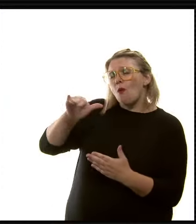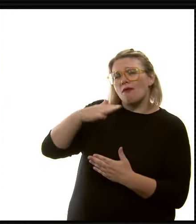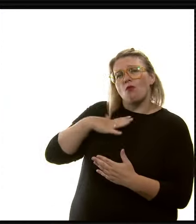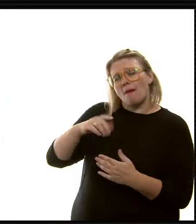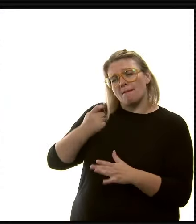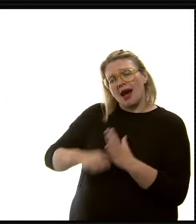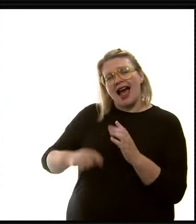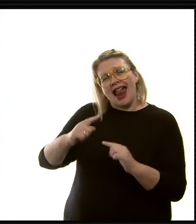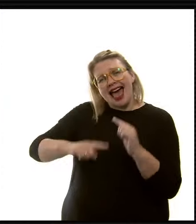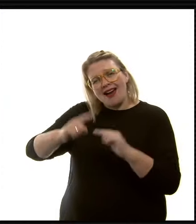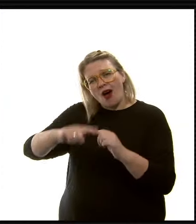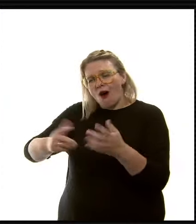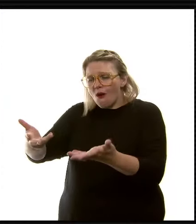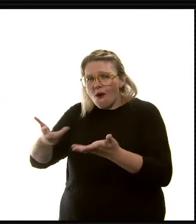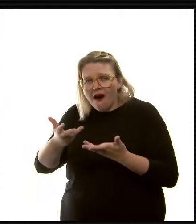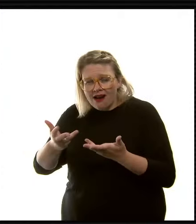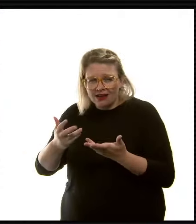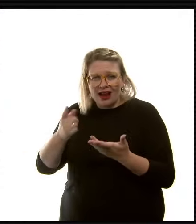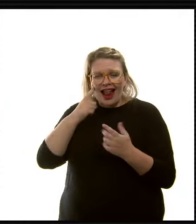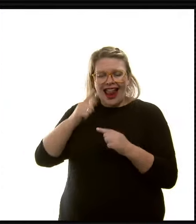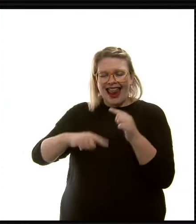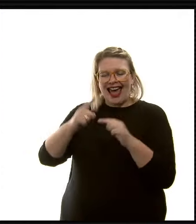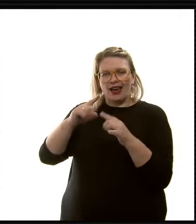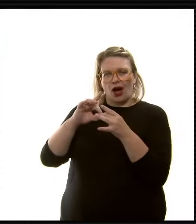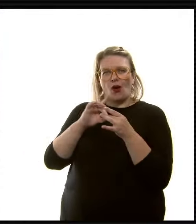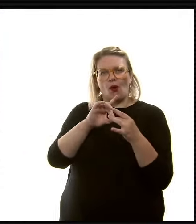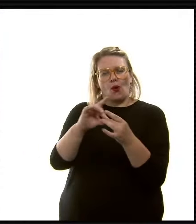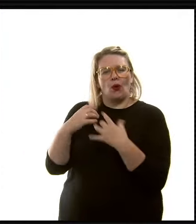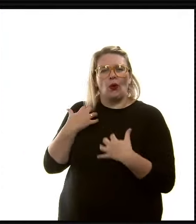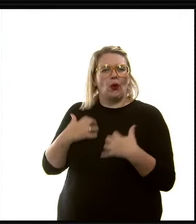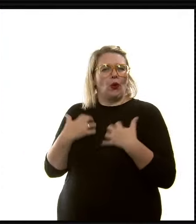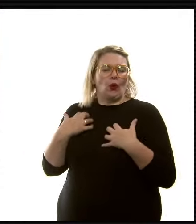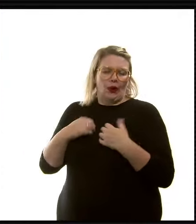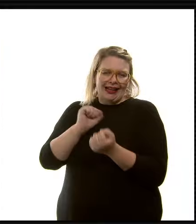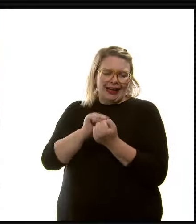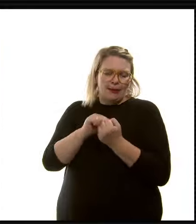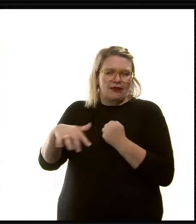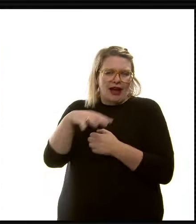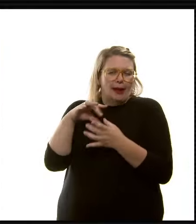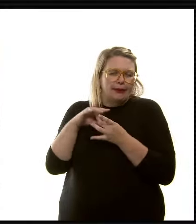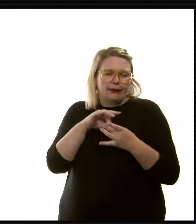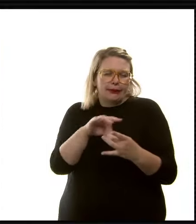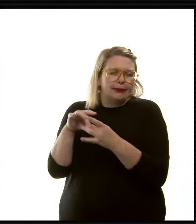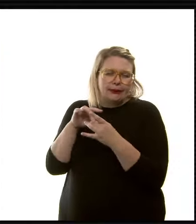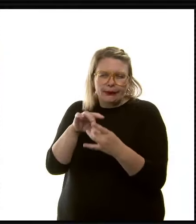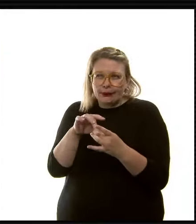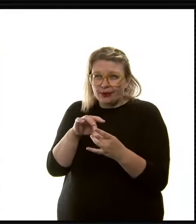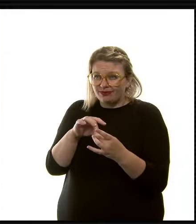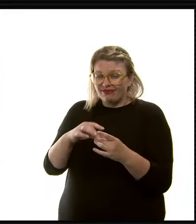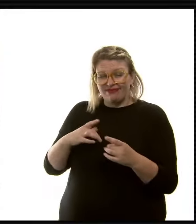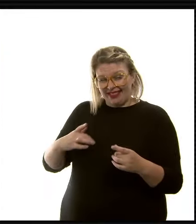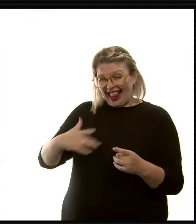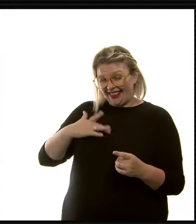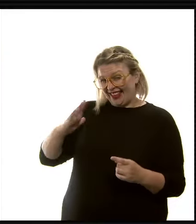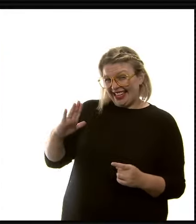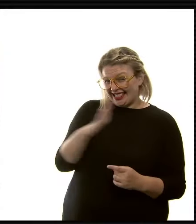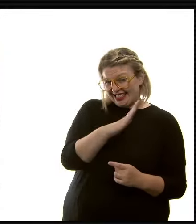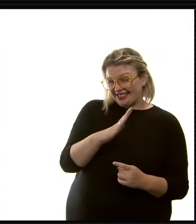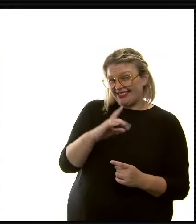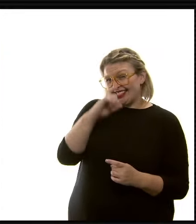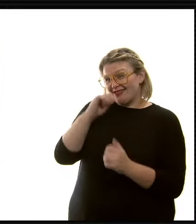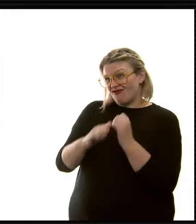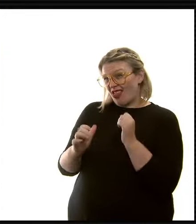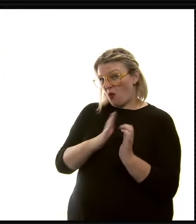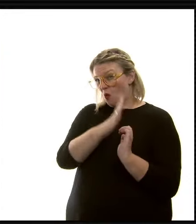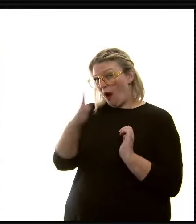close, and I think that the Lego hobby has been a way to really maintain that. I live on the East Coast. My sister, my brother lives on the West Coast.